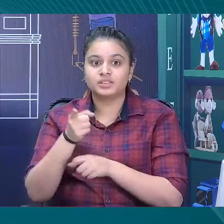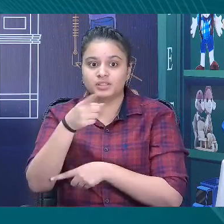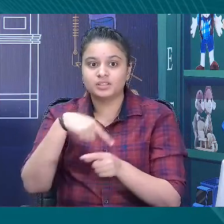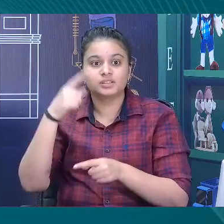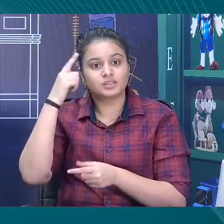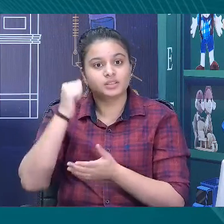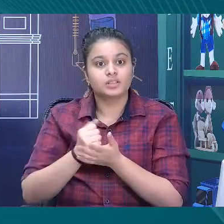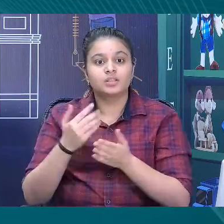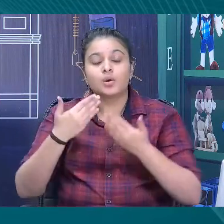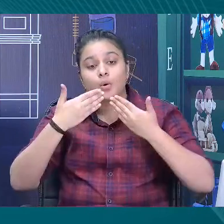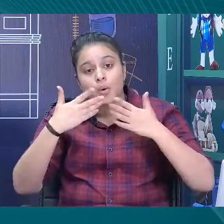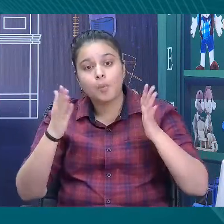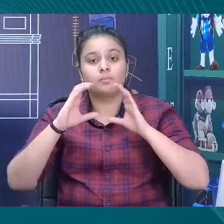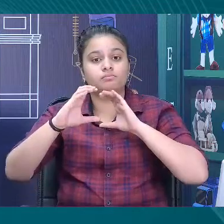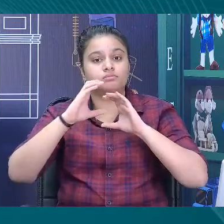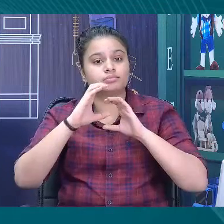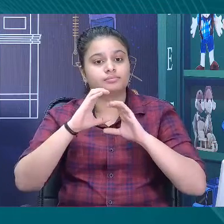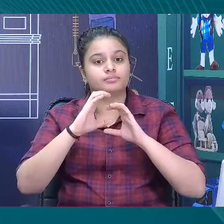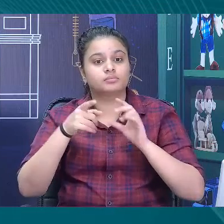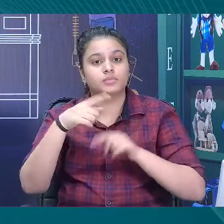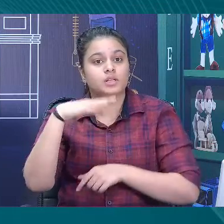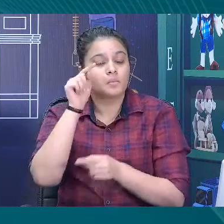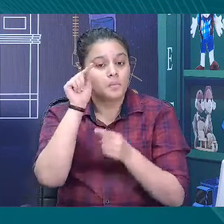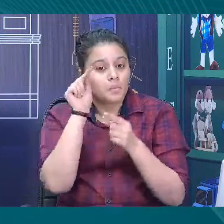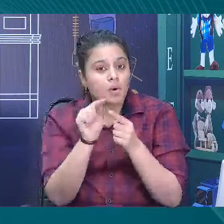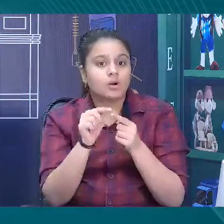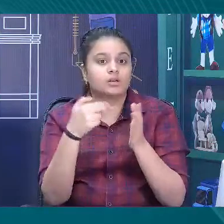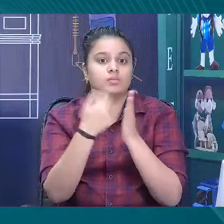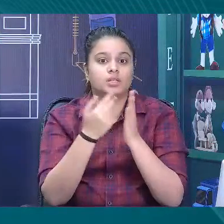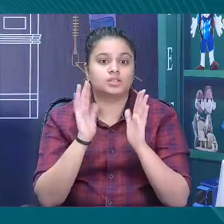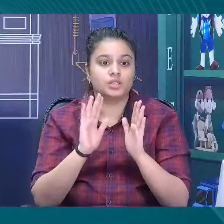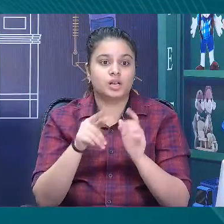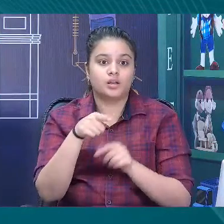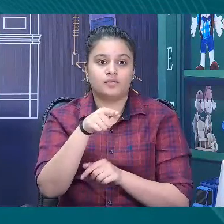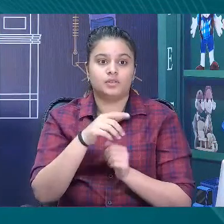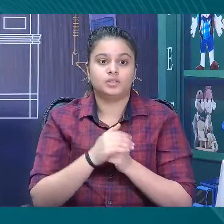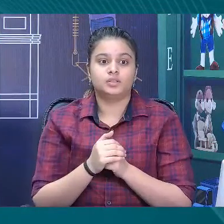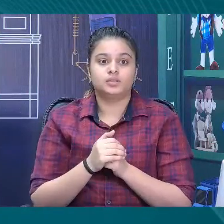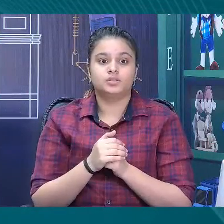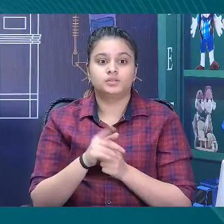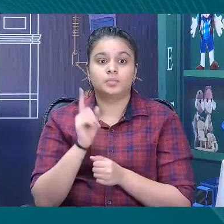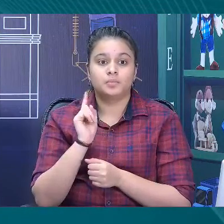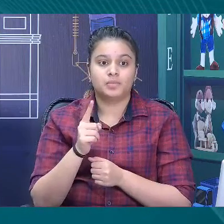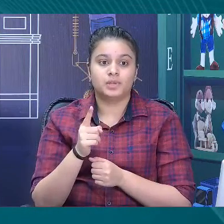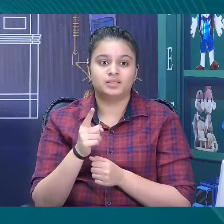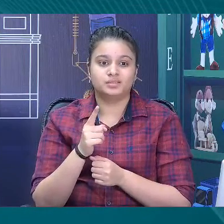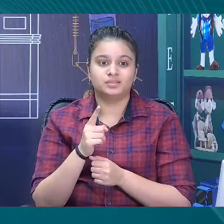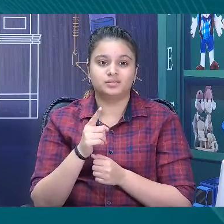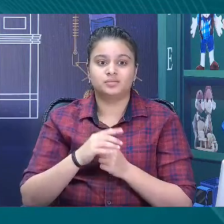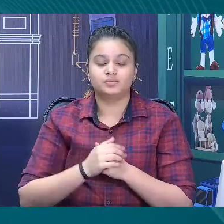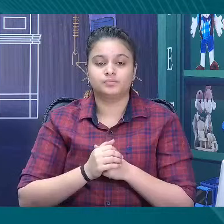and open communication is one of the point mentioned there, which is a must thing, because